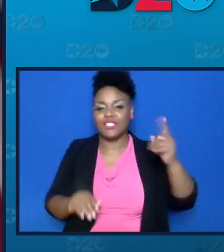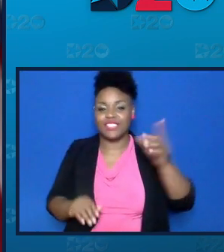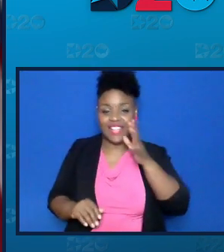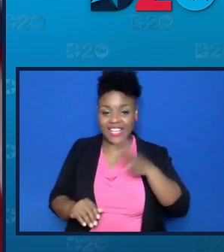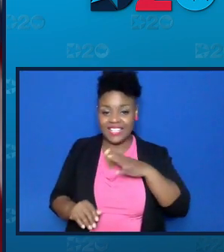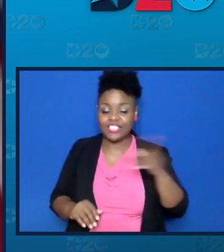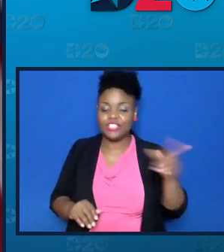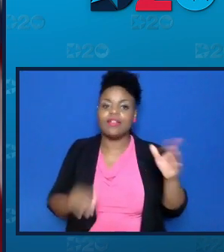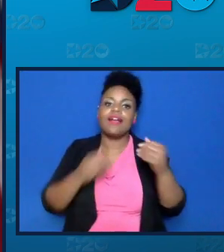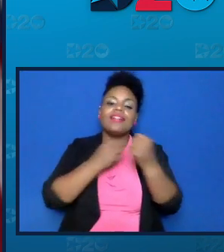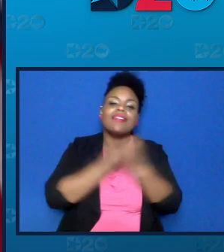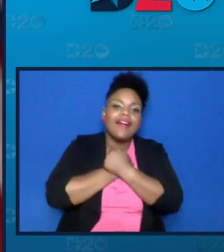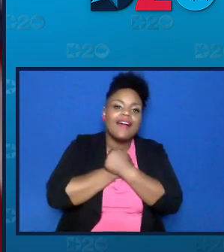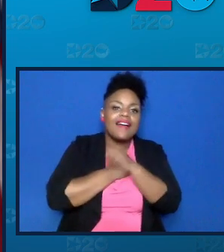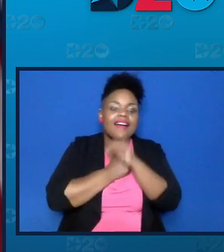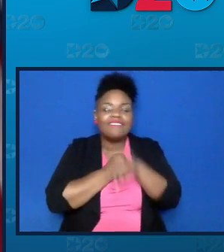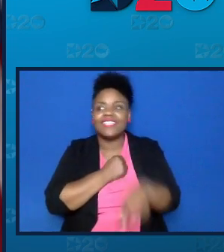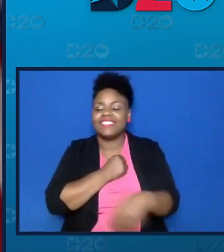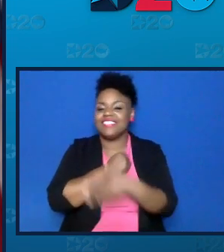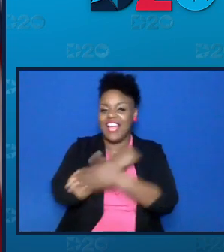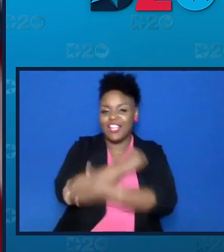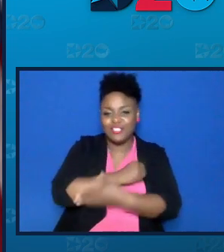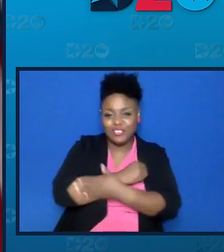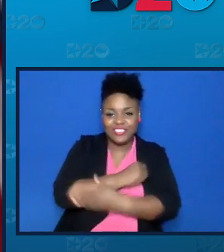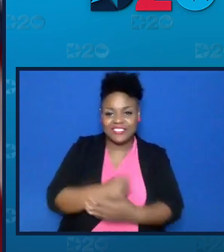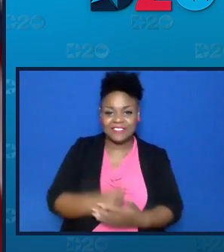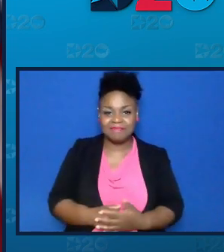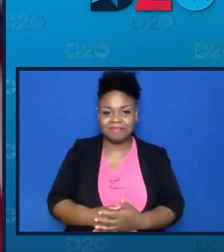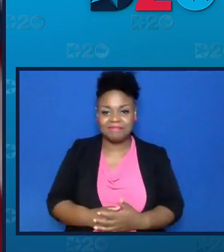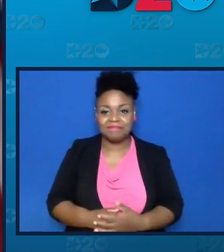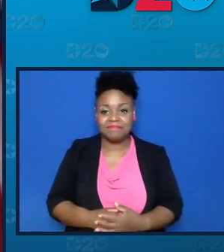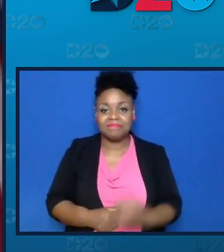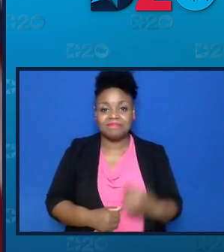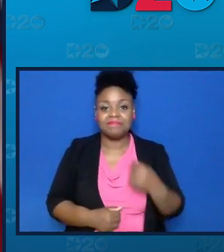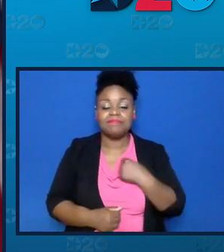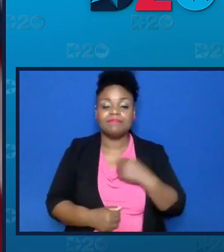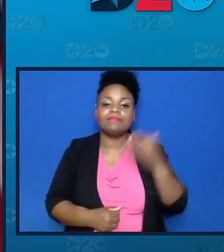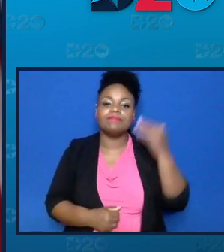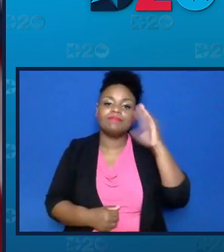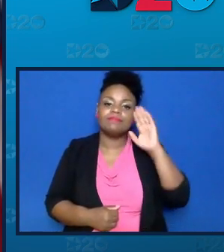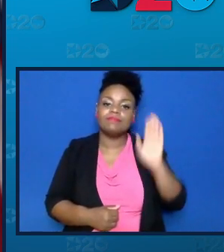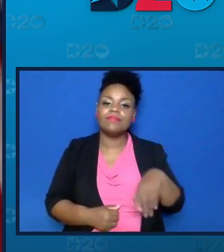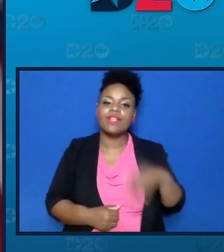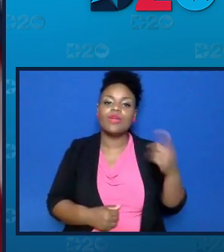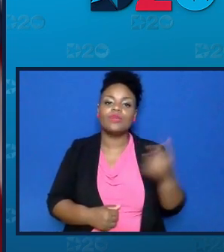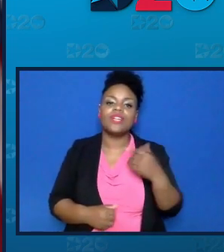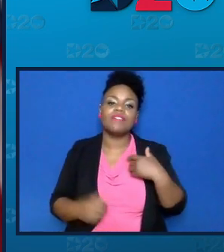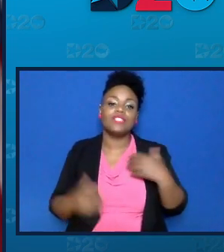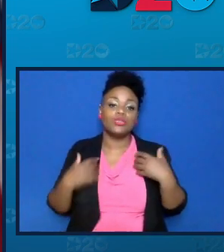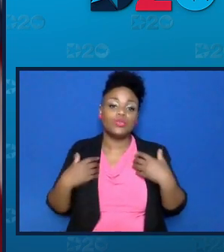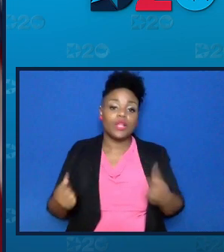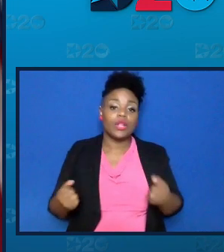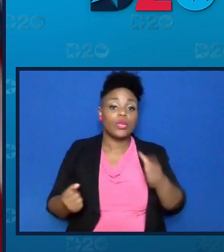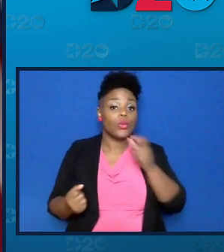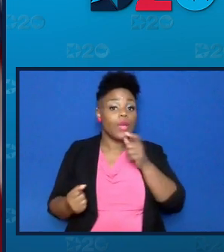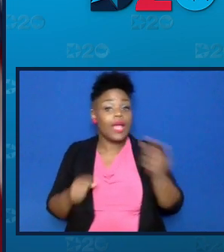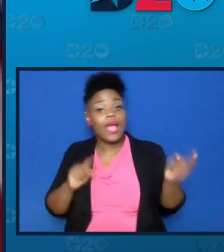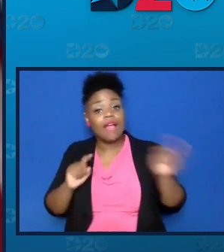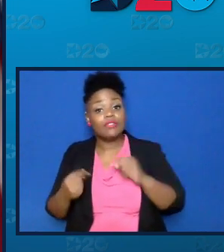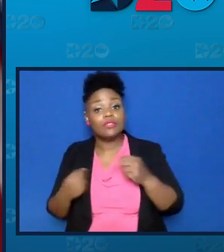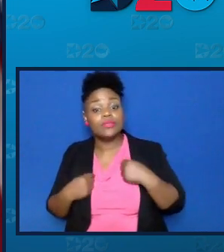much. And I'll always have the strength that can only come from family.